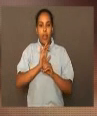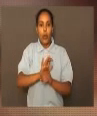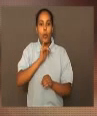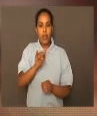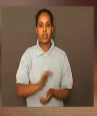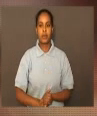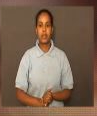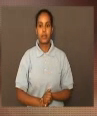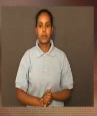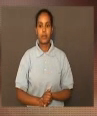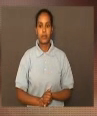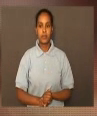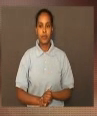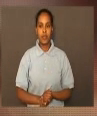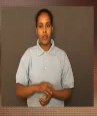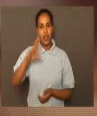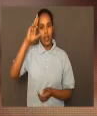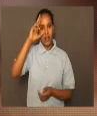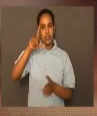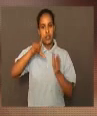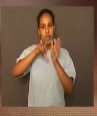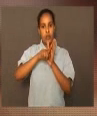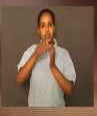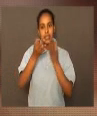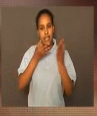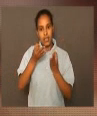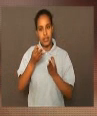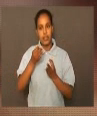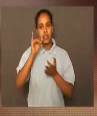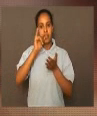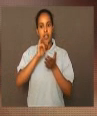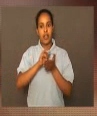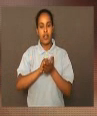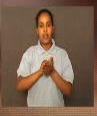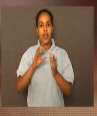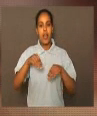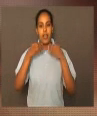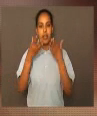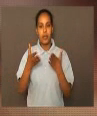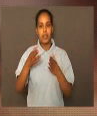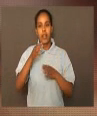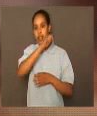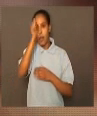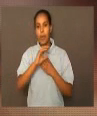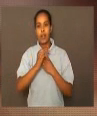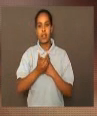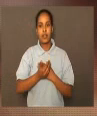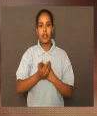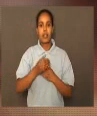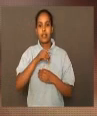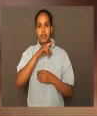incompressible. Henry's law states that at a given temperature,